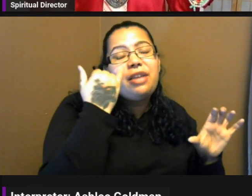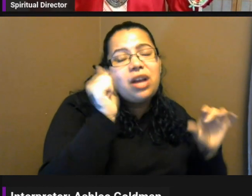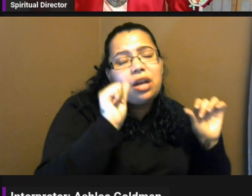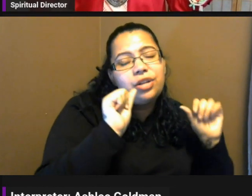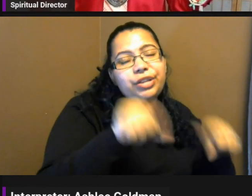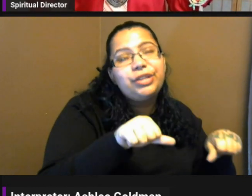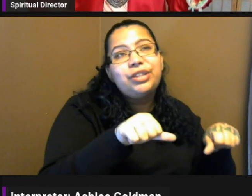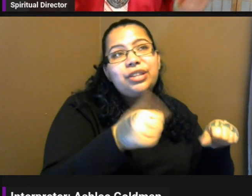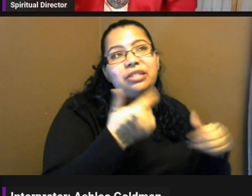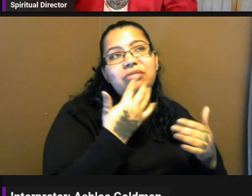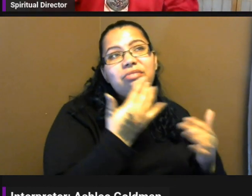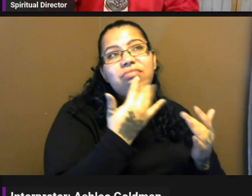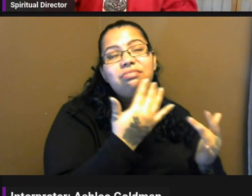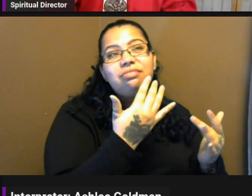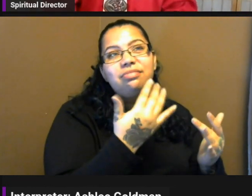I could.